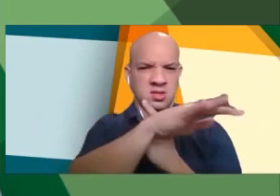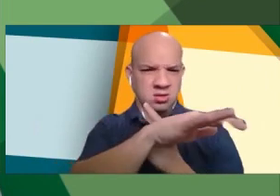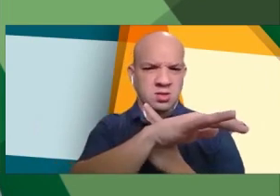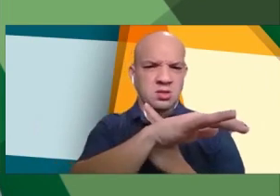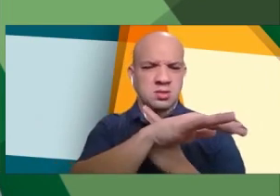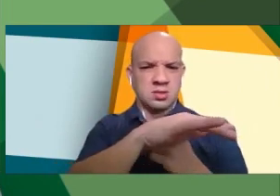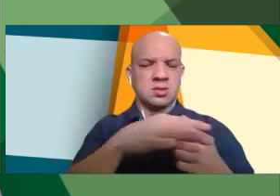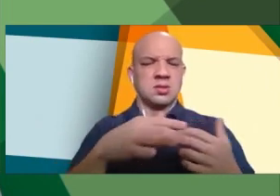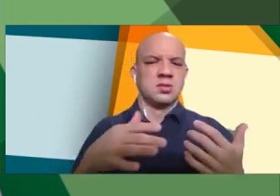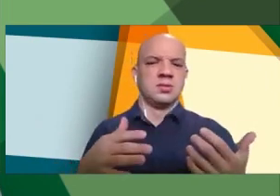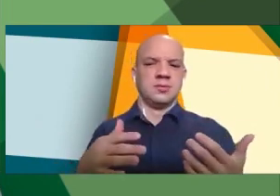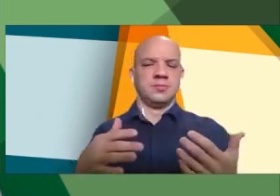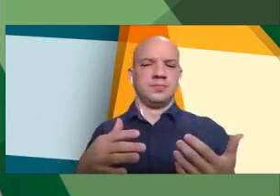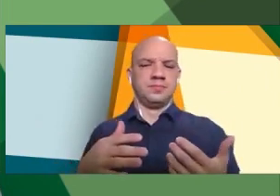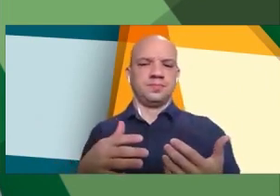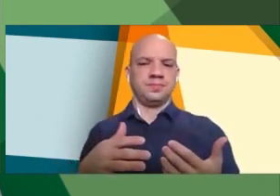living